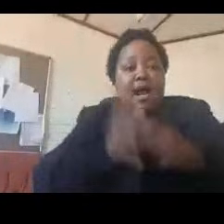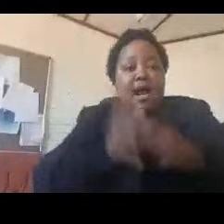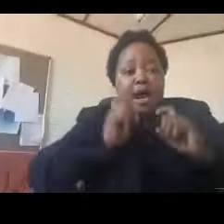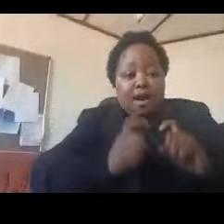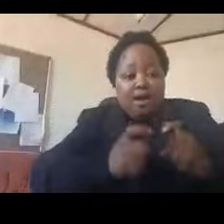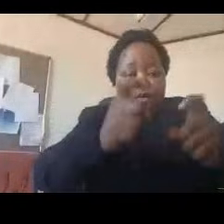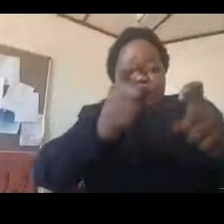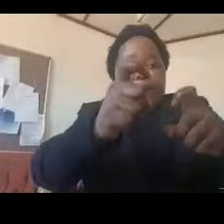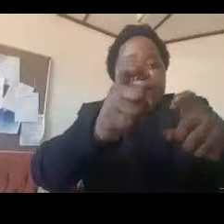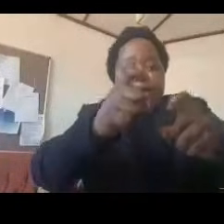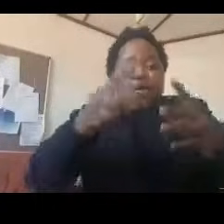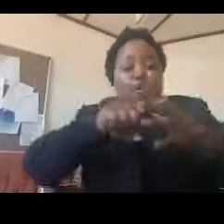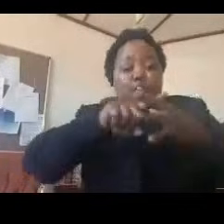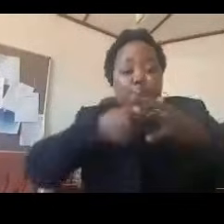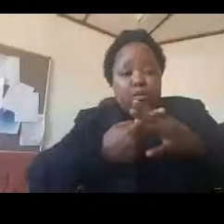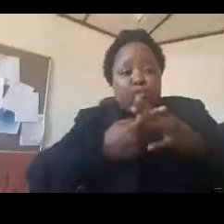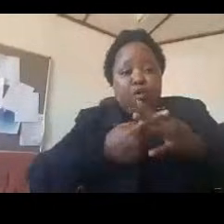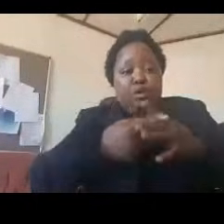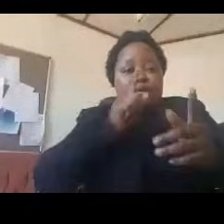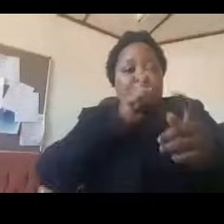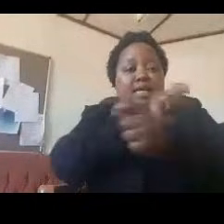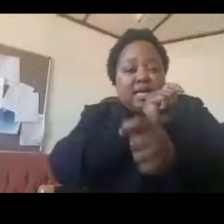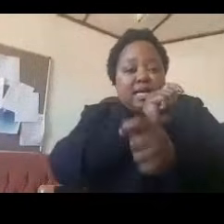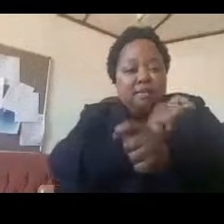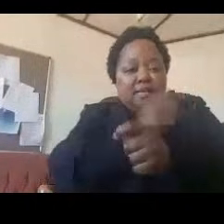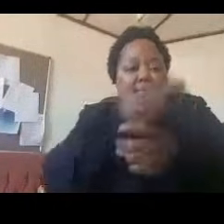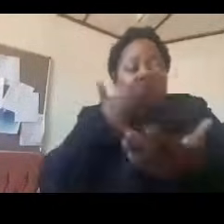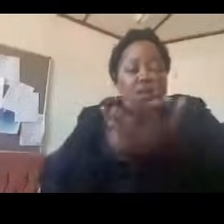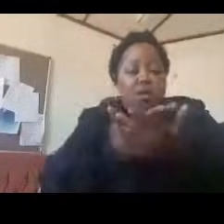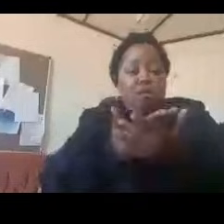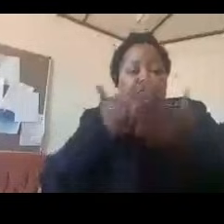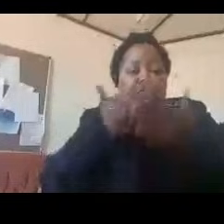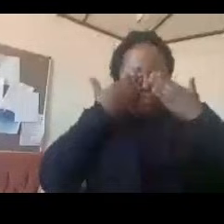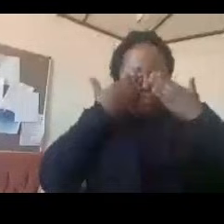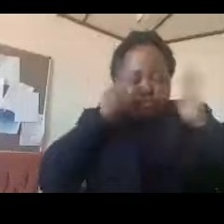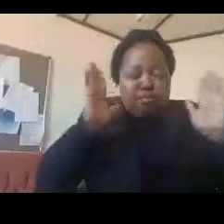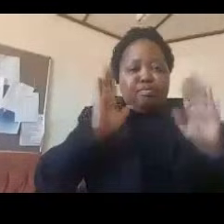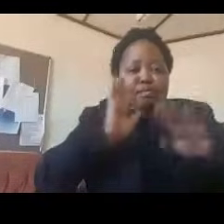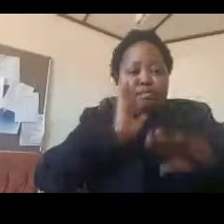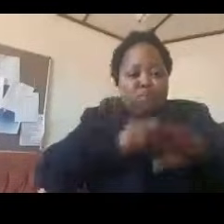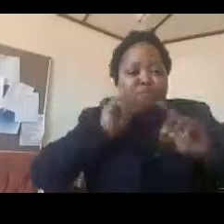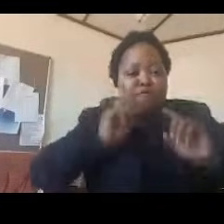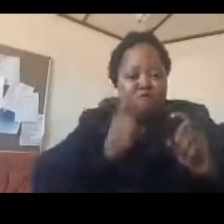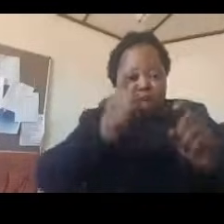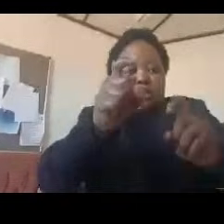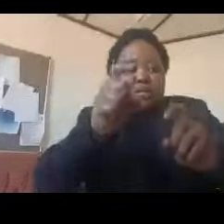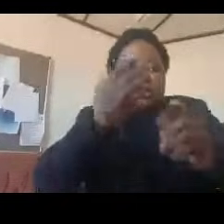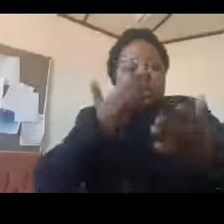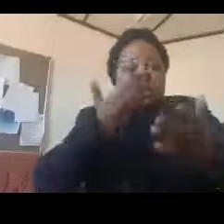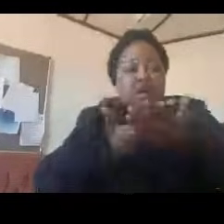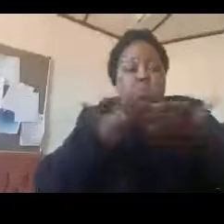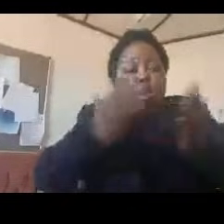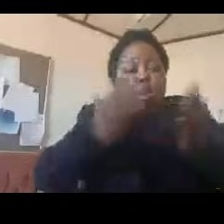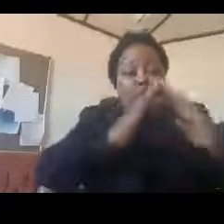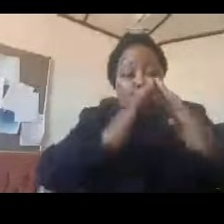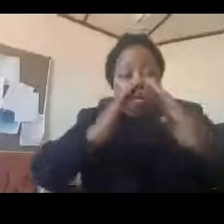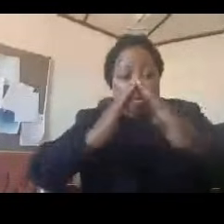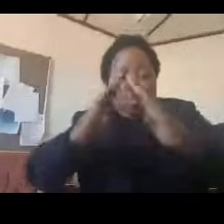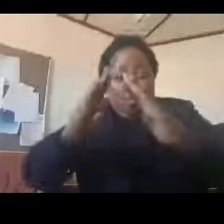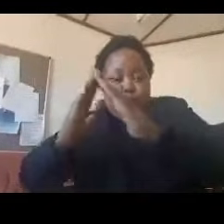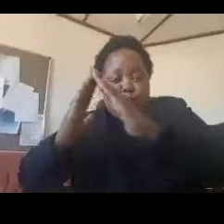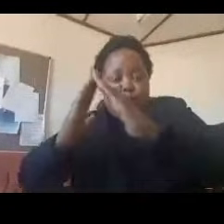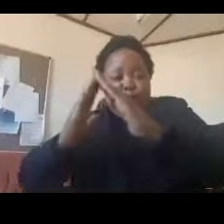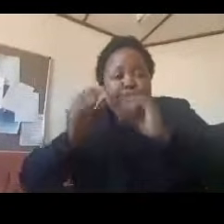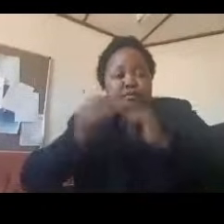alert goes to a designated rapid response team in the community. The team, it's not again the police